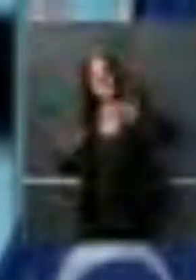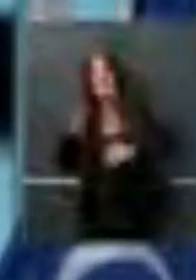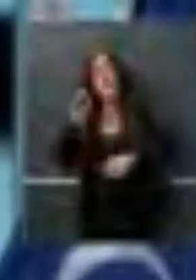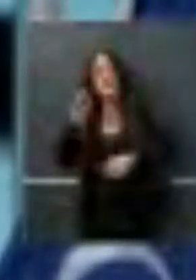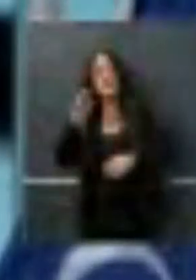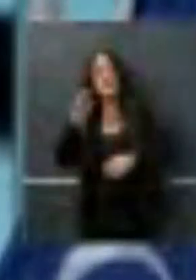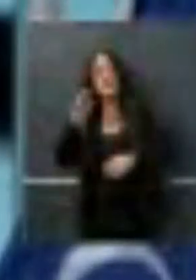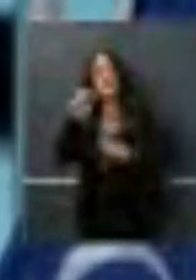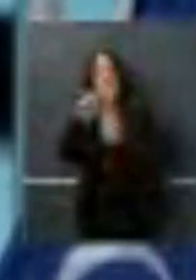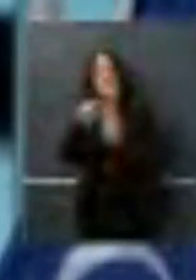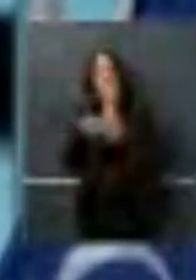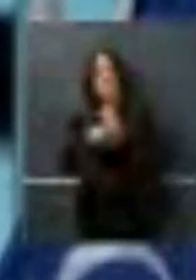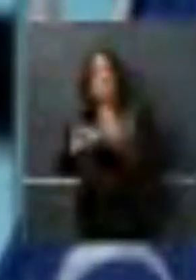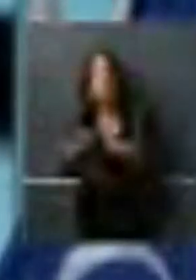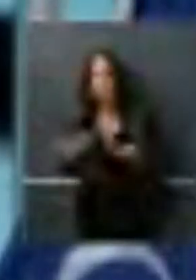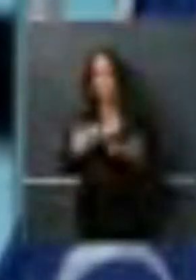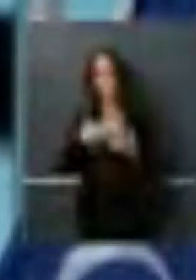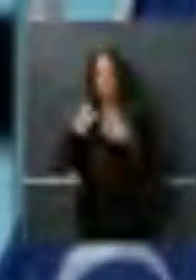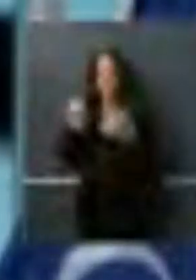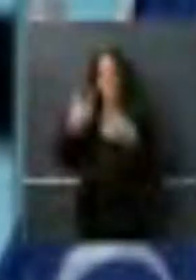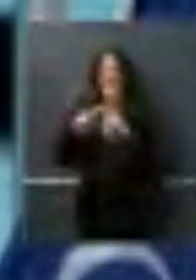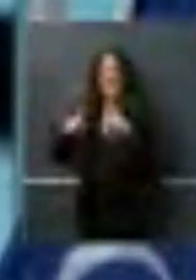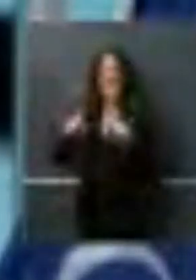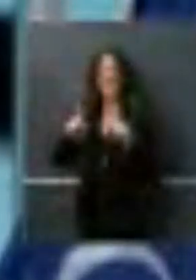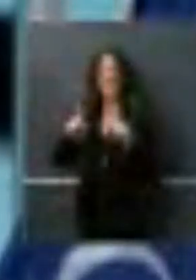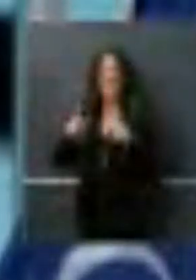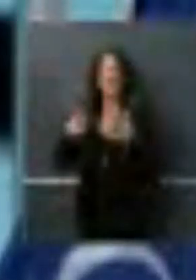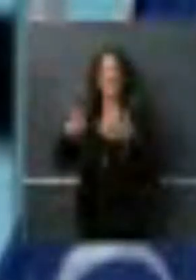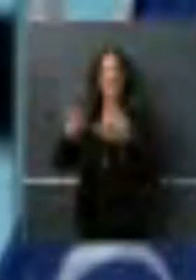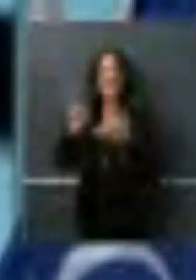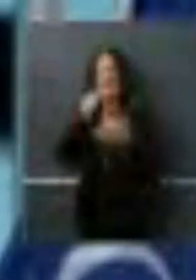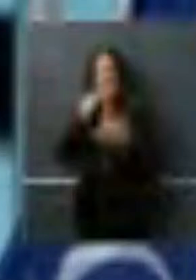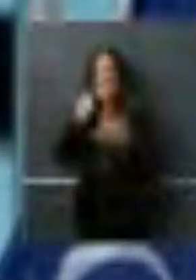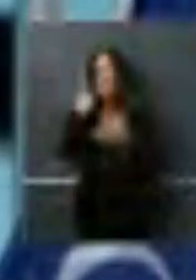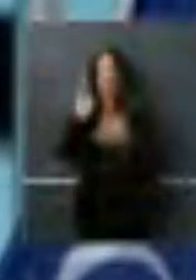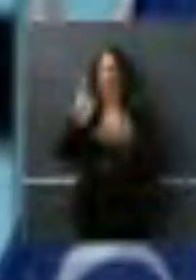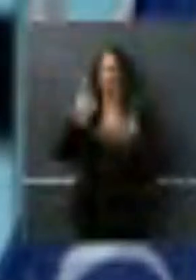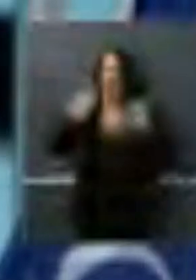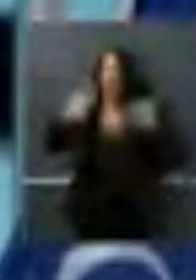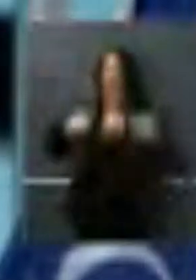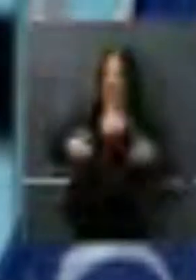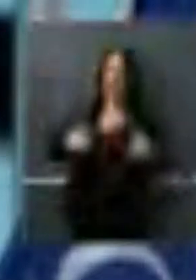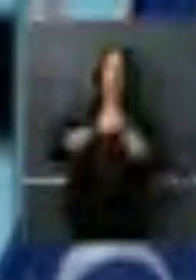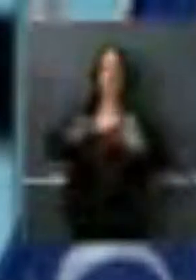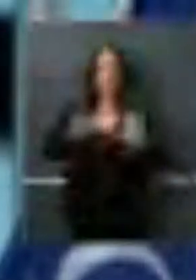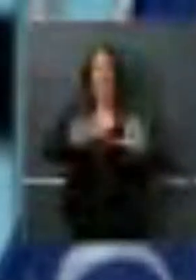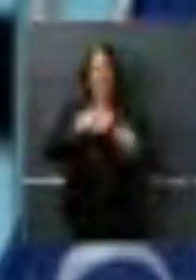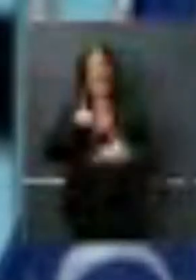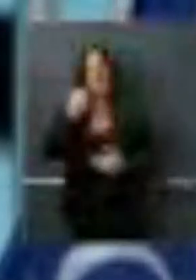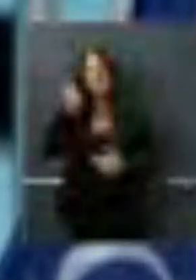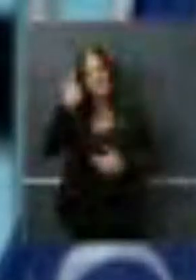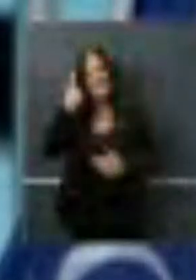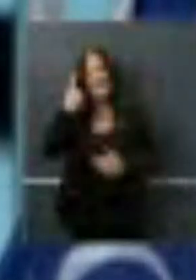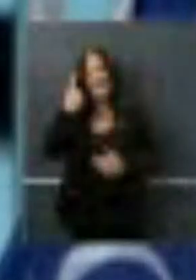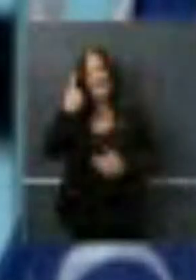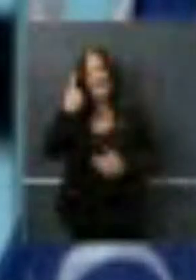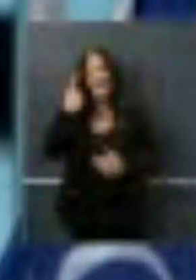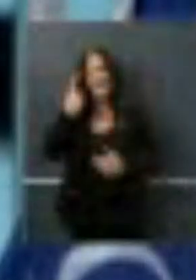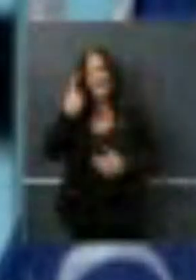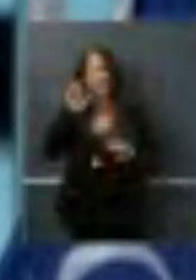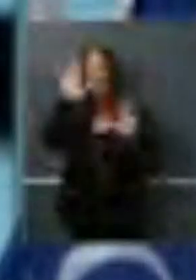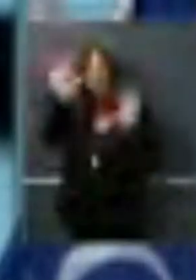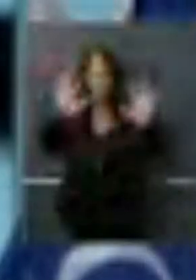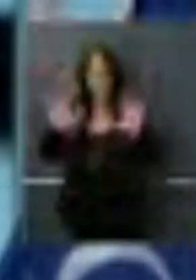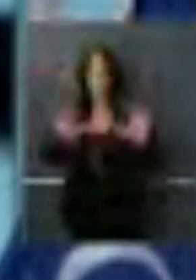not just one body. And I recognize the differentiation, not only between regions in this state, but even